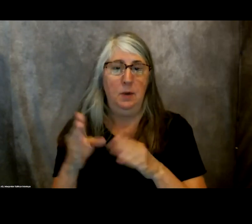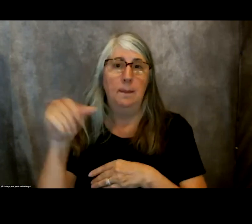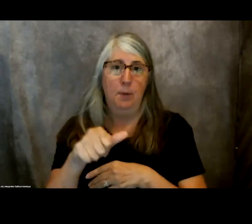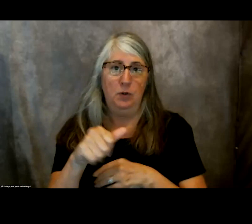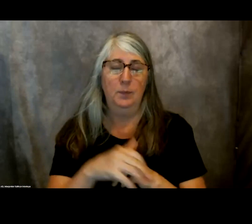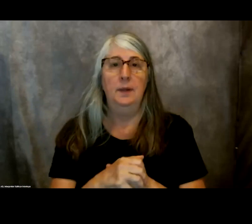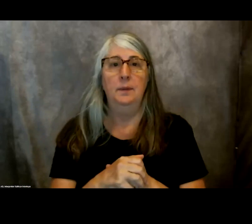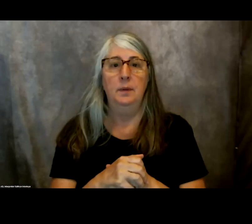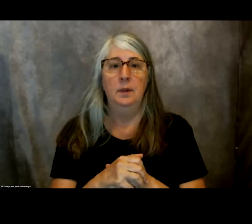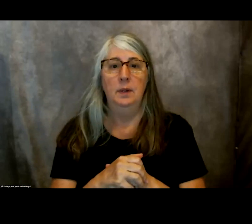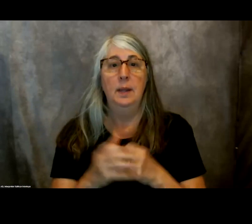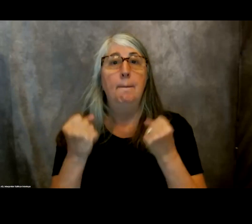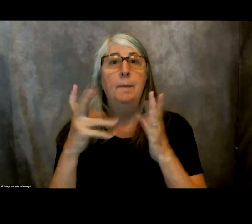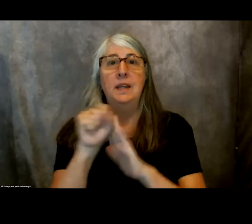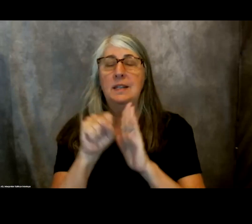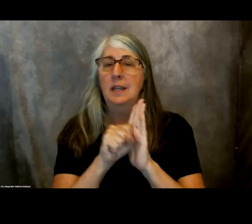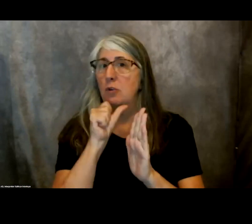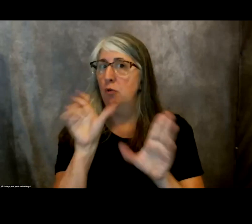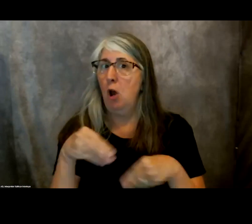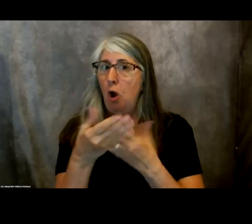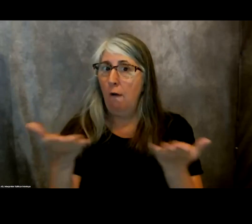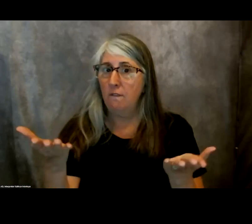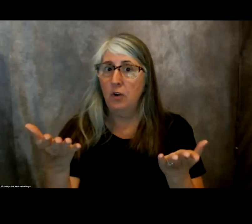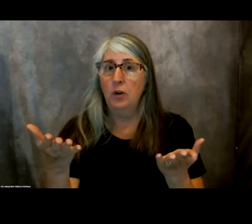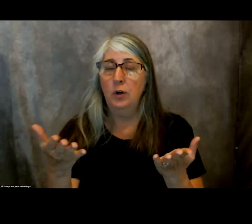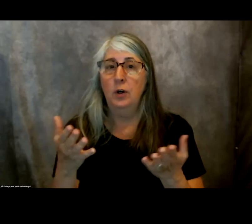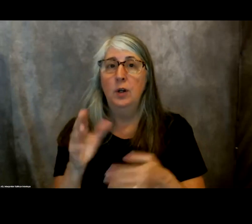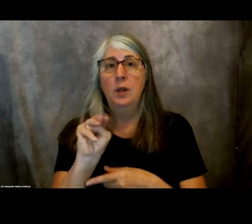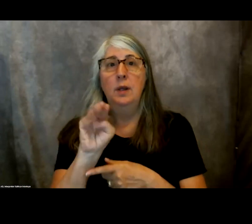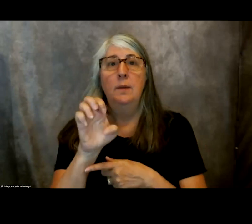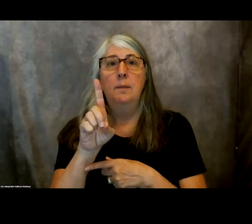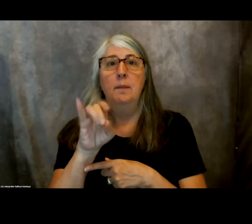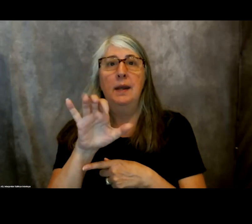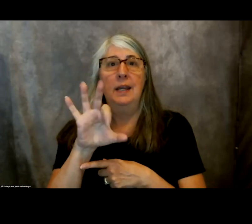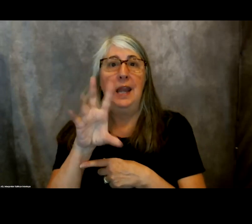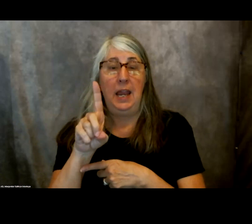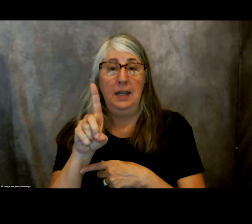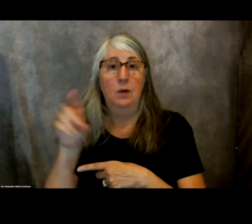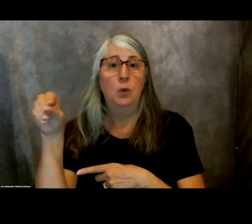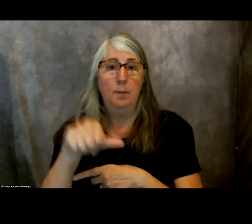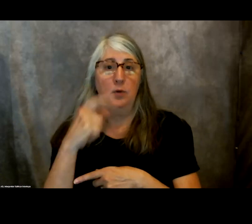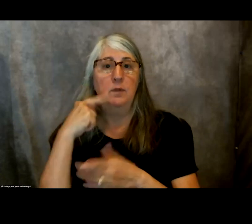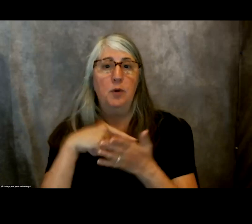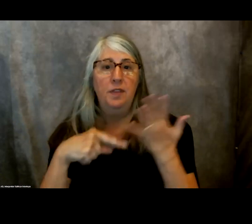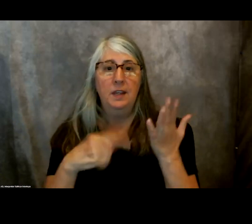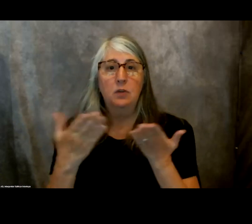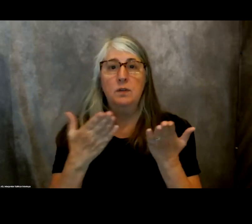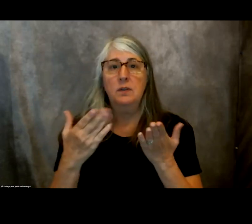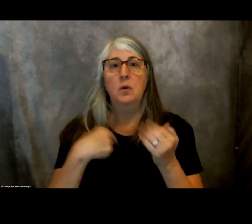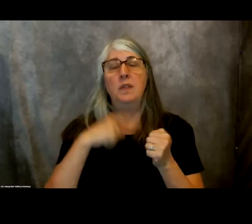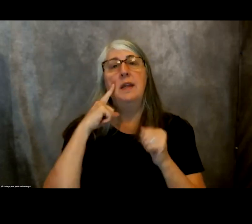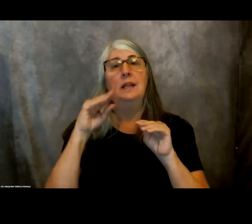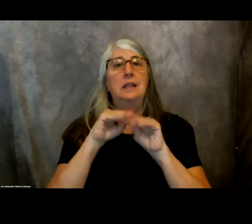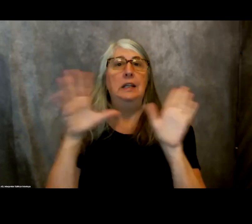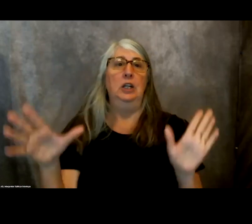And many states still do not offer Medicaid reimbursement of these services, a failure that is clearly a